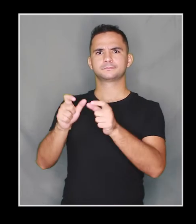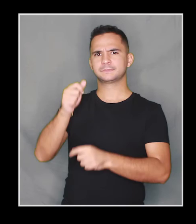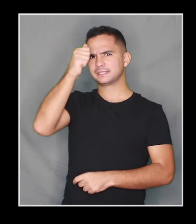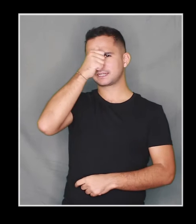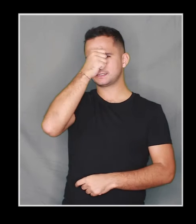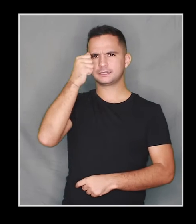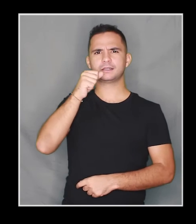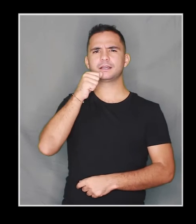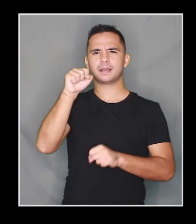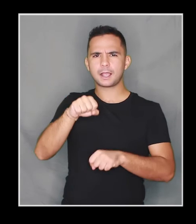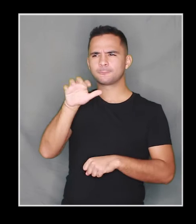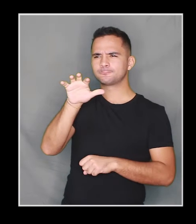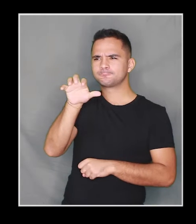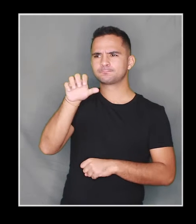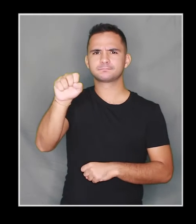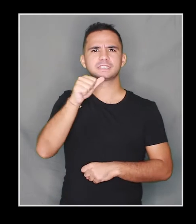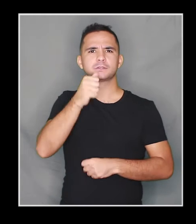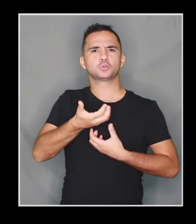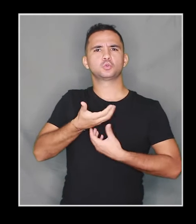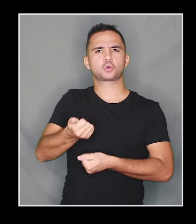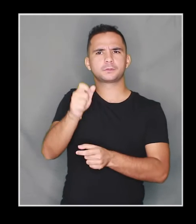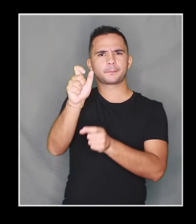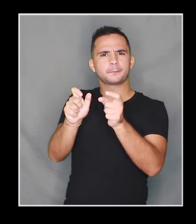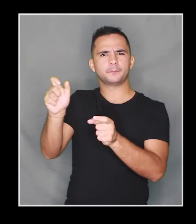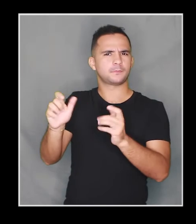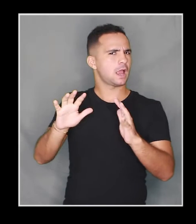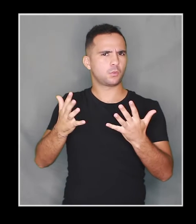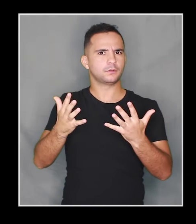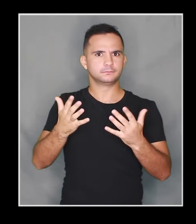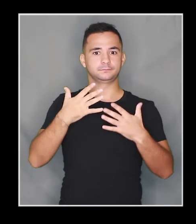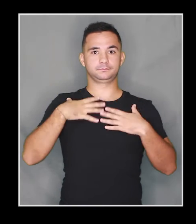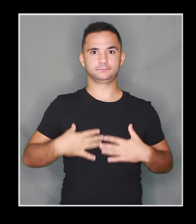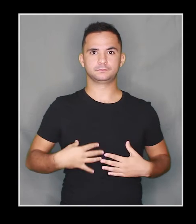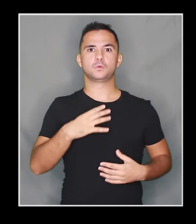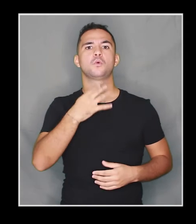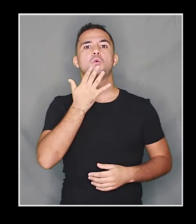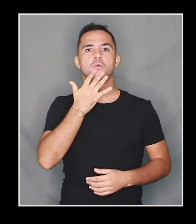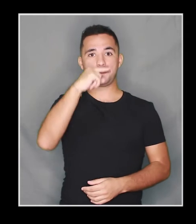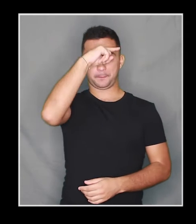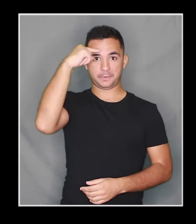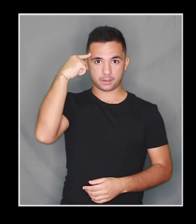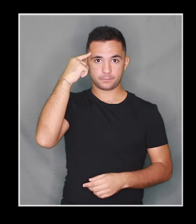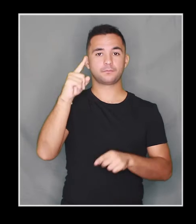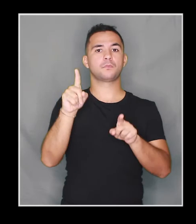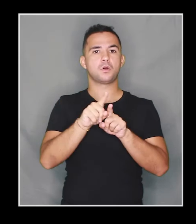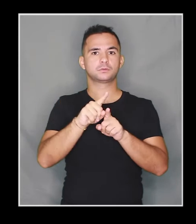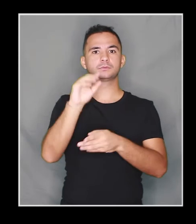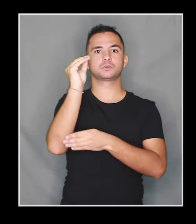Finally, among Christians, traitors are smaller, their faroncina skirt is black,